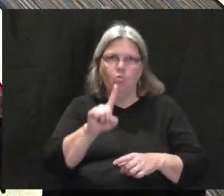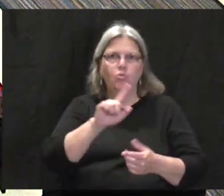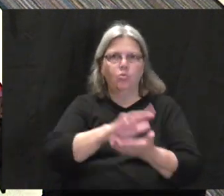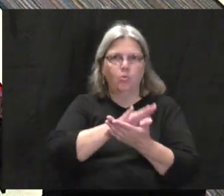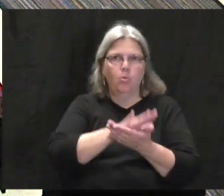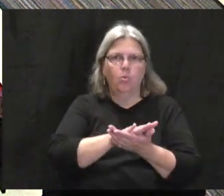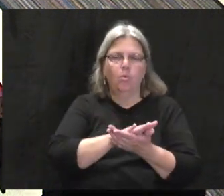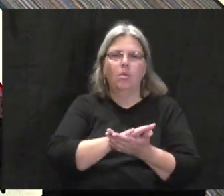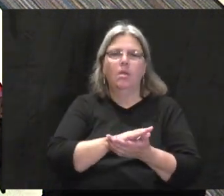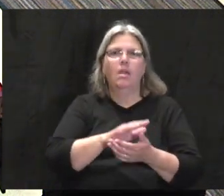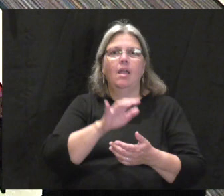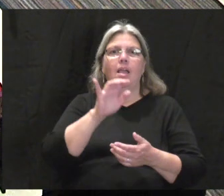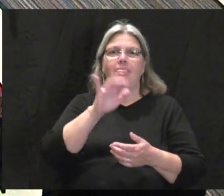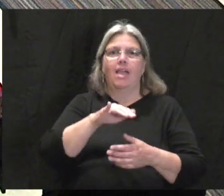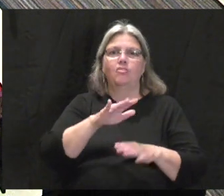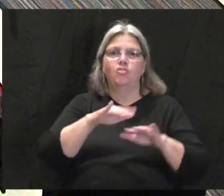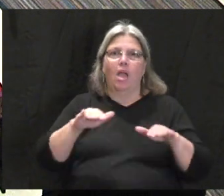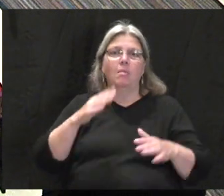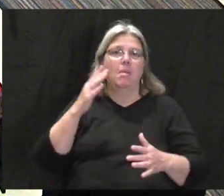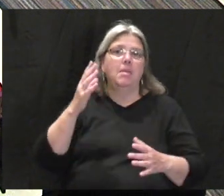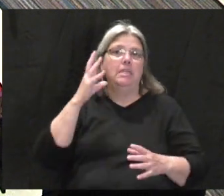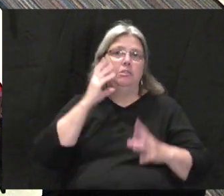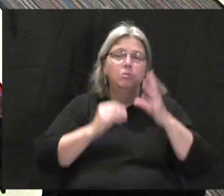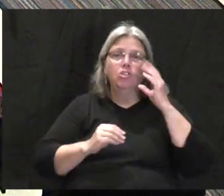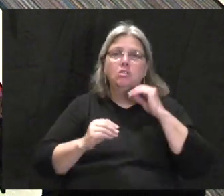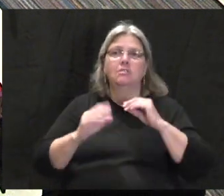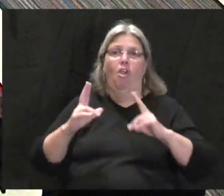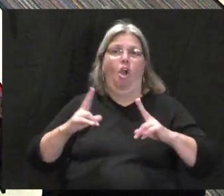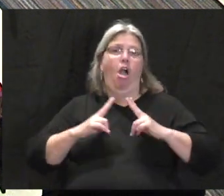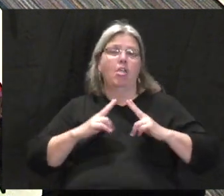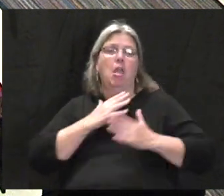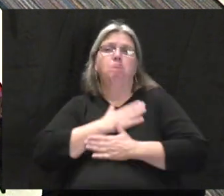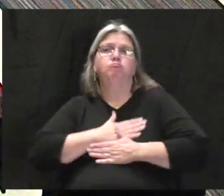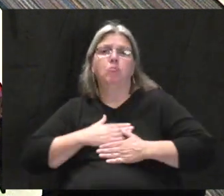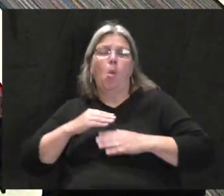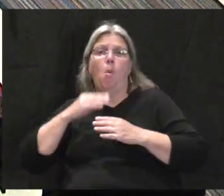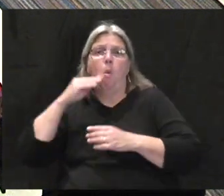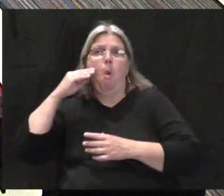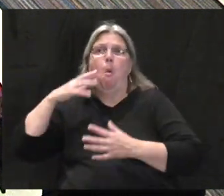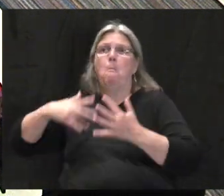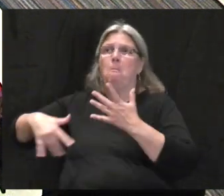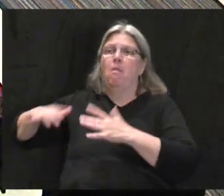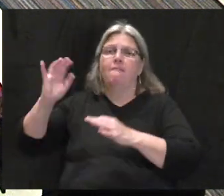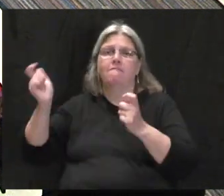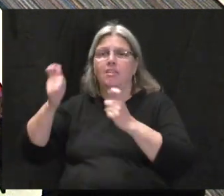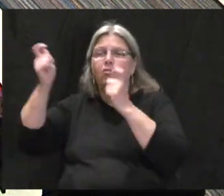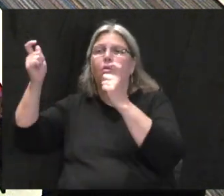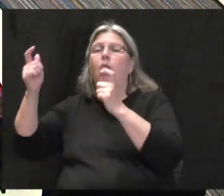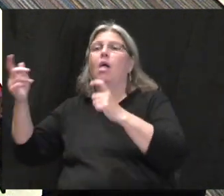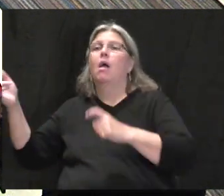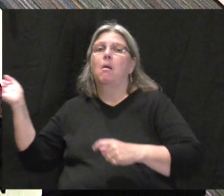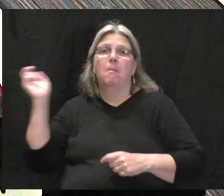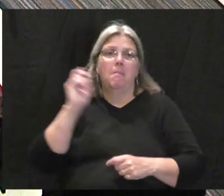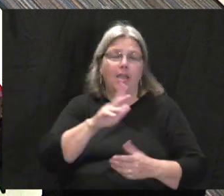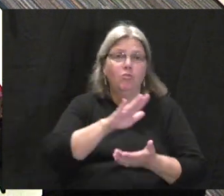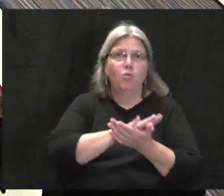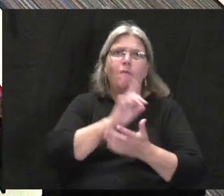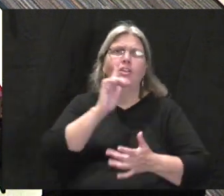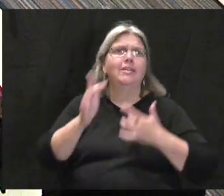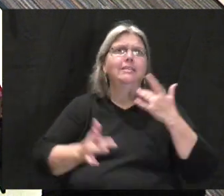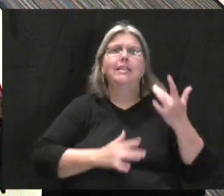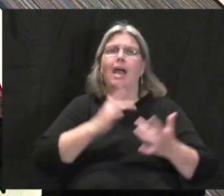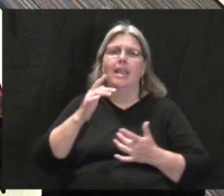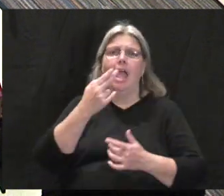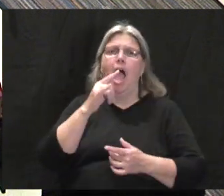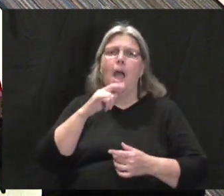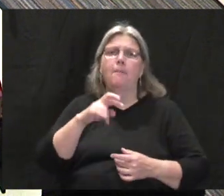that wasn't anything that's fortunate that happened. Sure. It was actually a big plus thing. So Sure. that cultural competence,